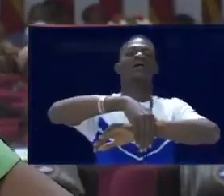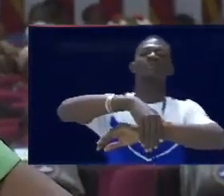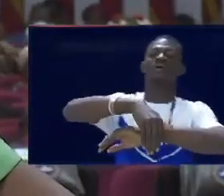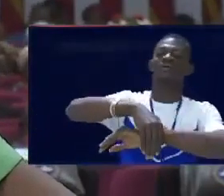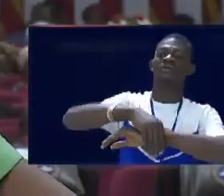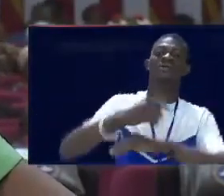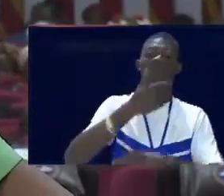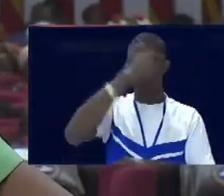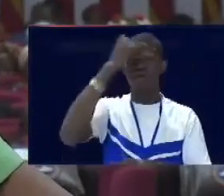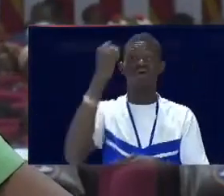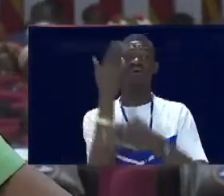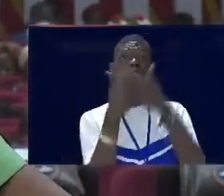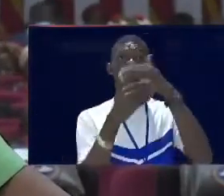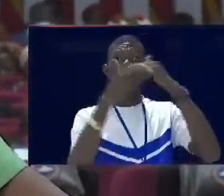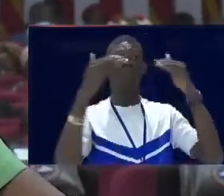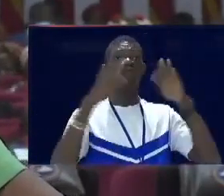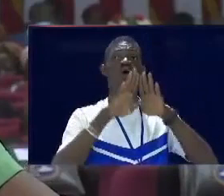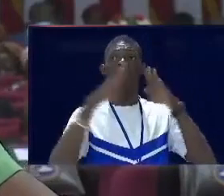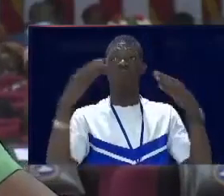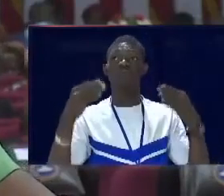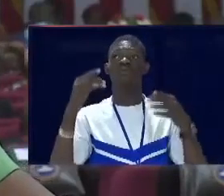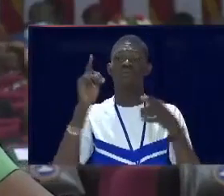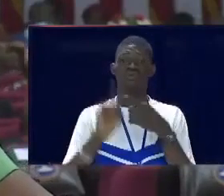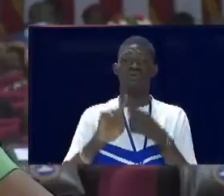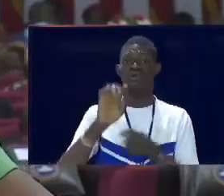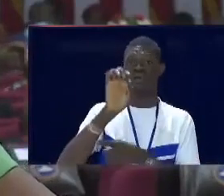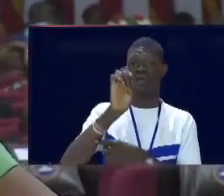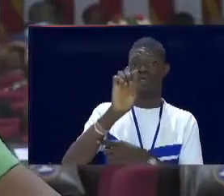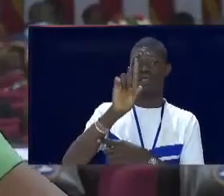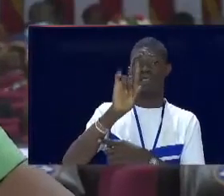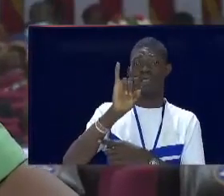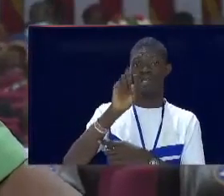Because the heavens opened unto Elisha.